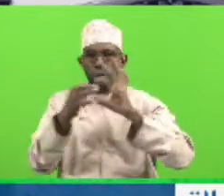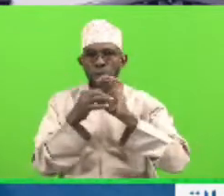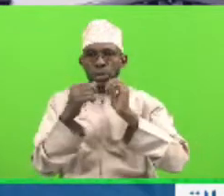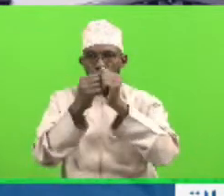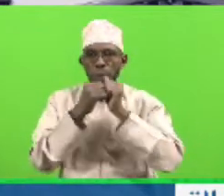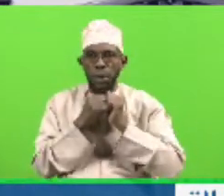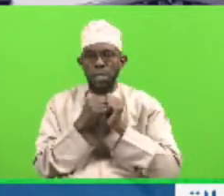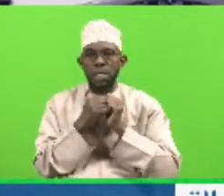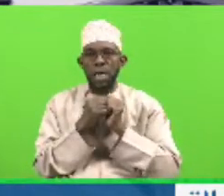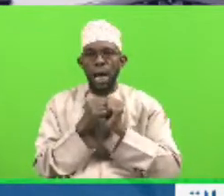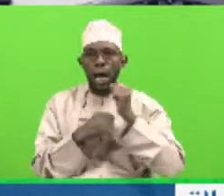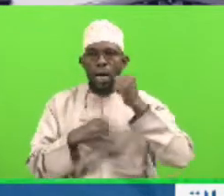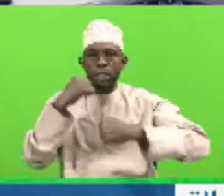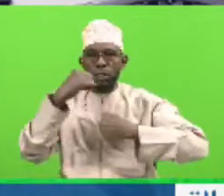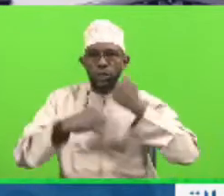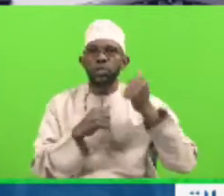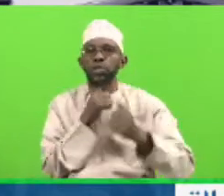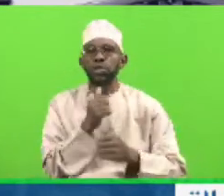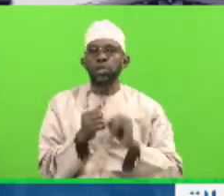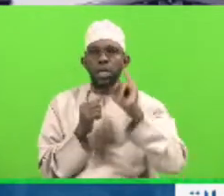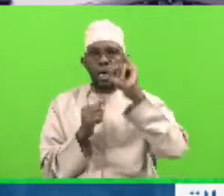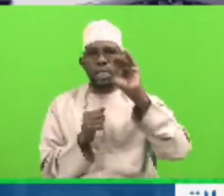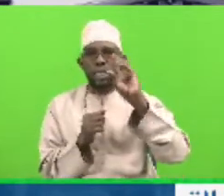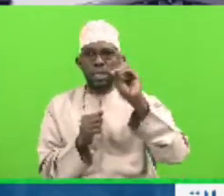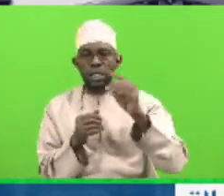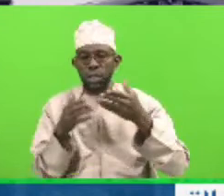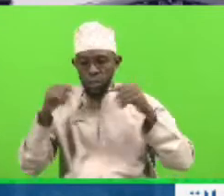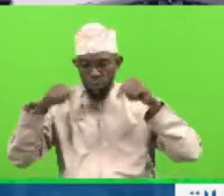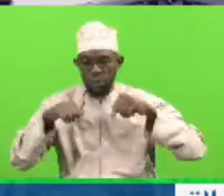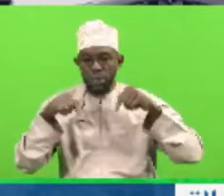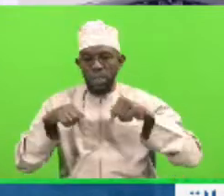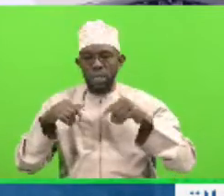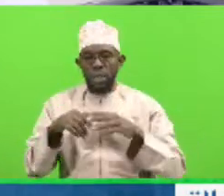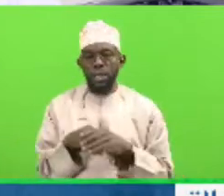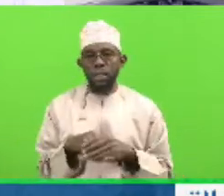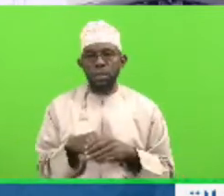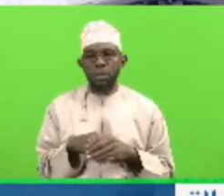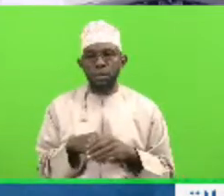the identity of people. However, today,